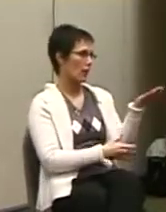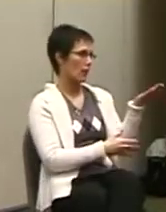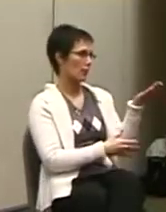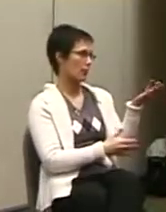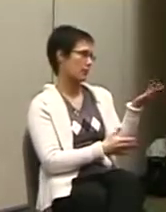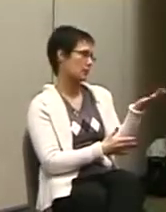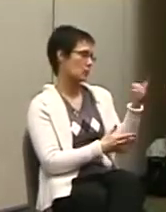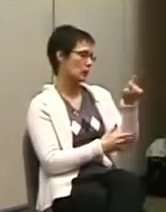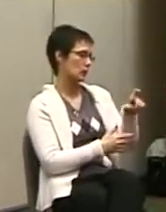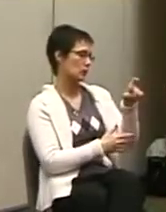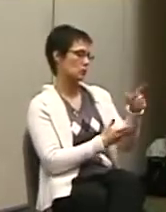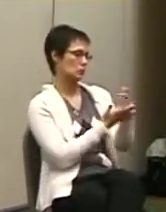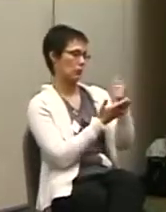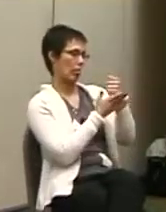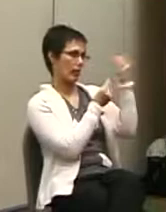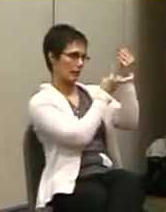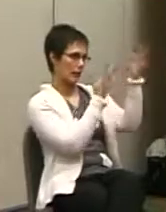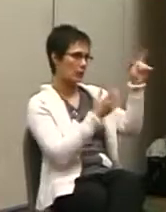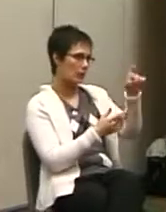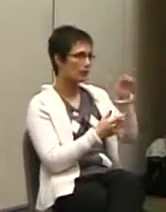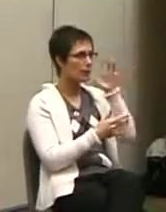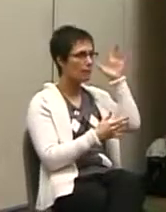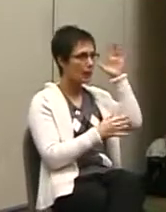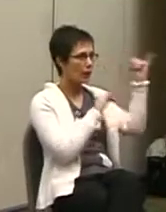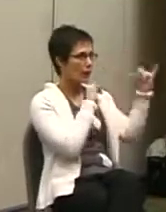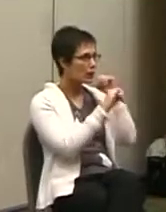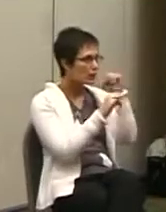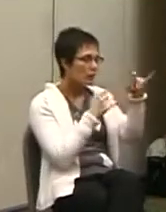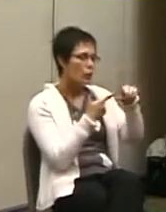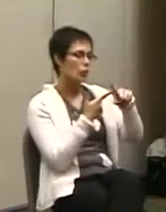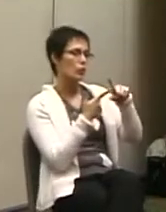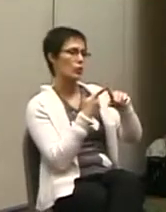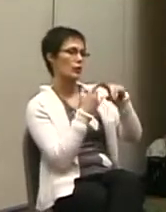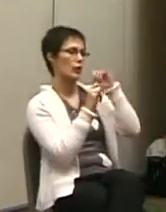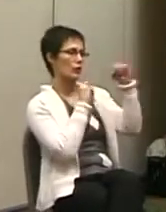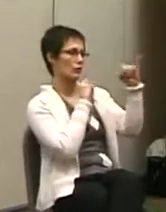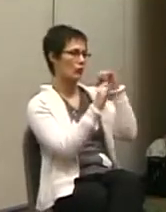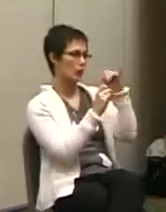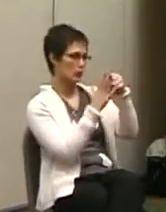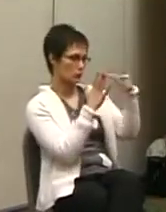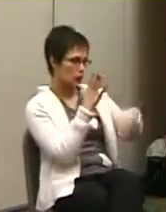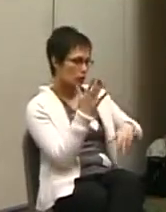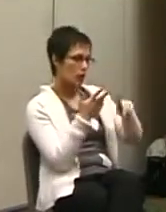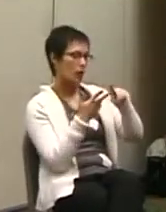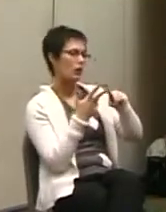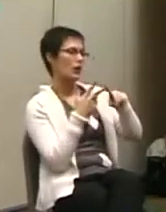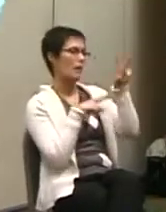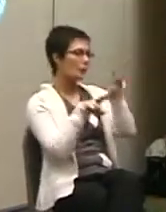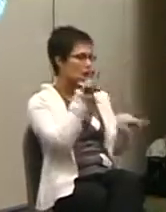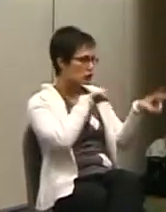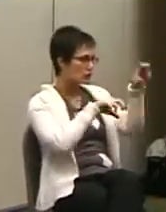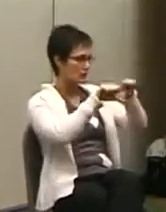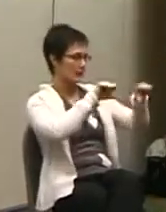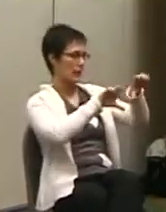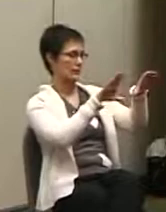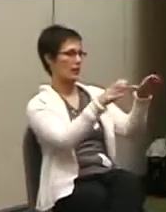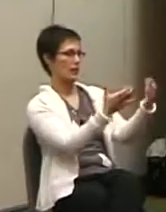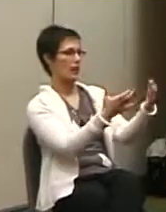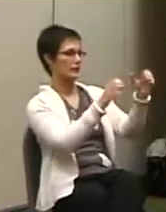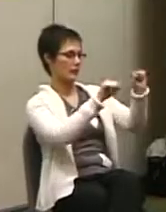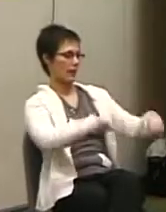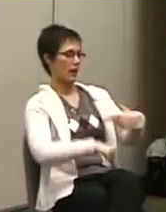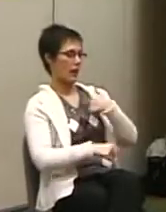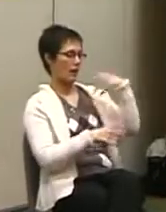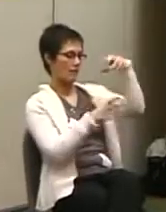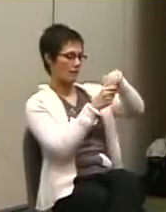on. So maybe we've got to do a parent interview. We want to interview the student. We want to observe a science class. Whatever might be going on. Can I involve